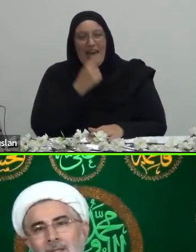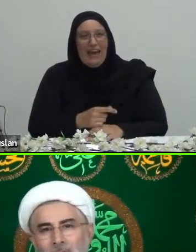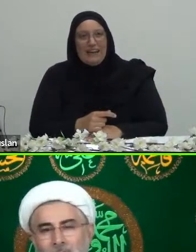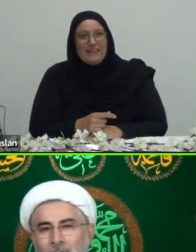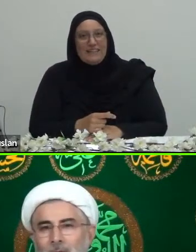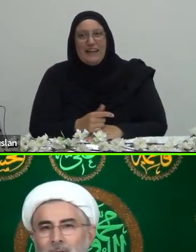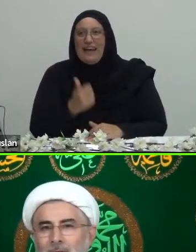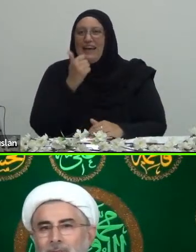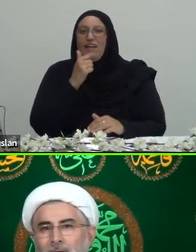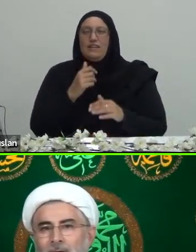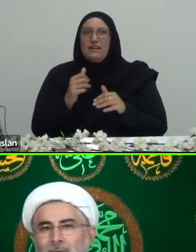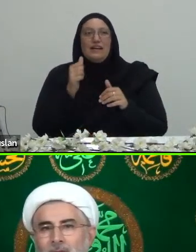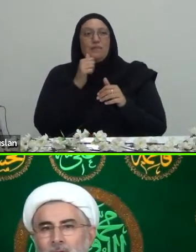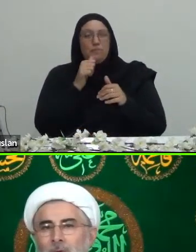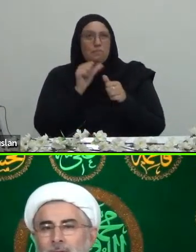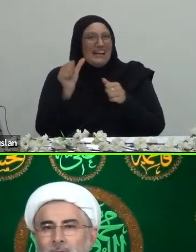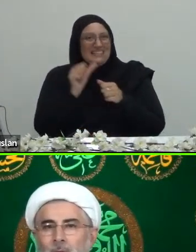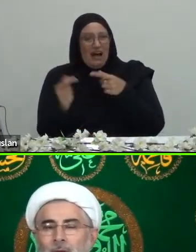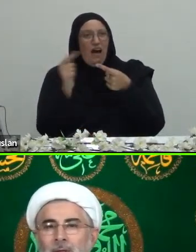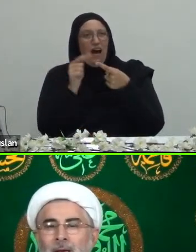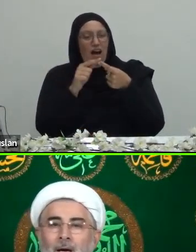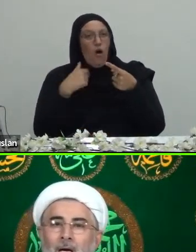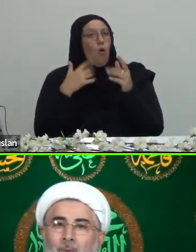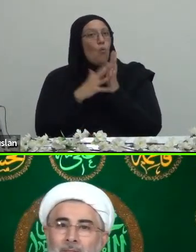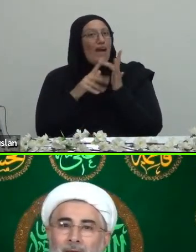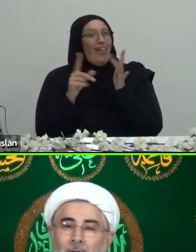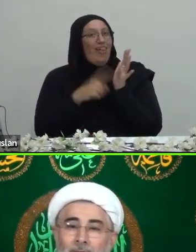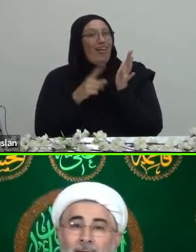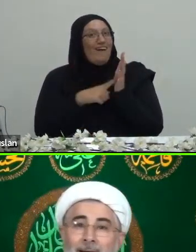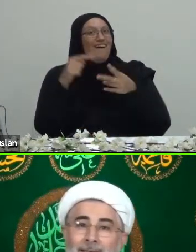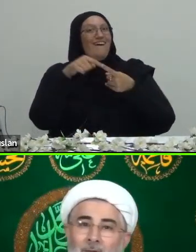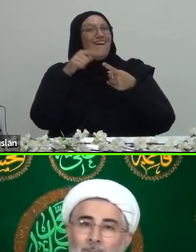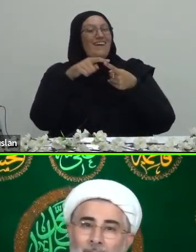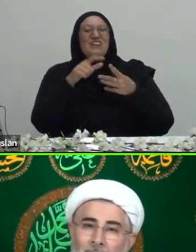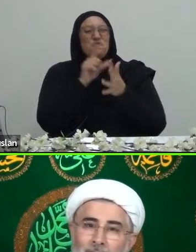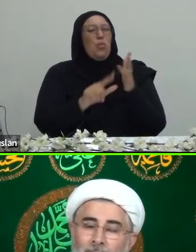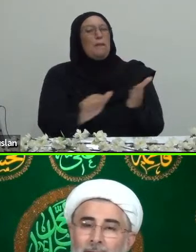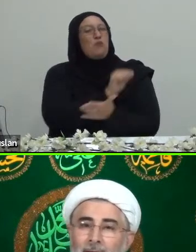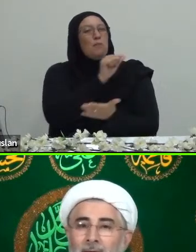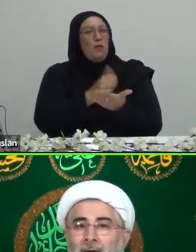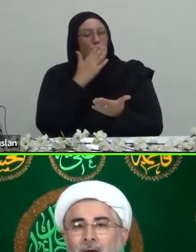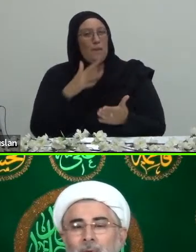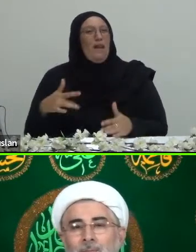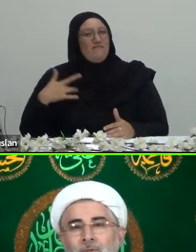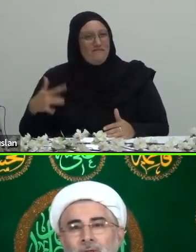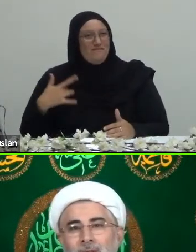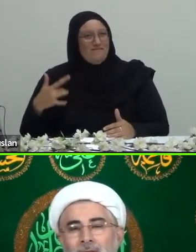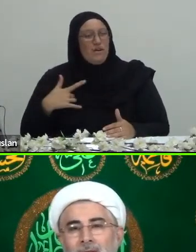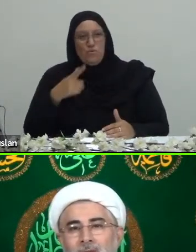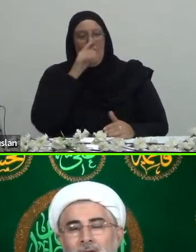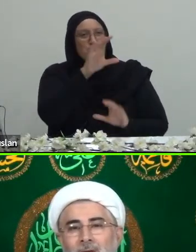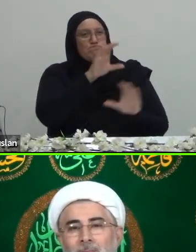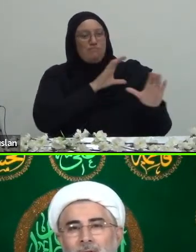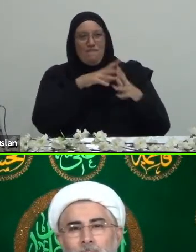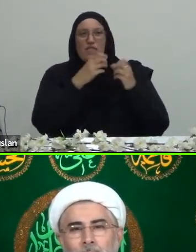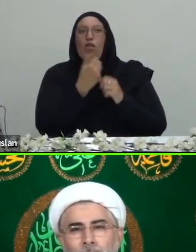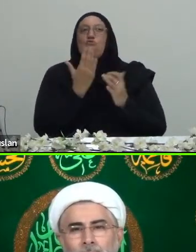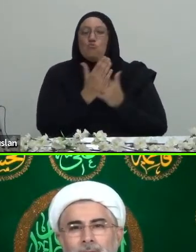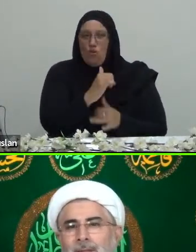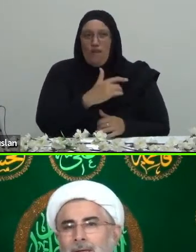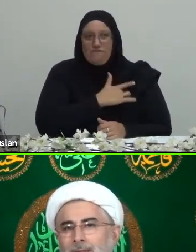happen and be executed if I have executed it while I was alive. As a matter of fact, Imam Sadiq alayhi salam,